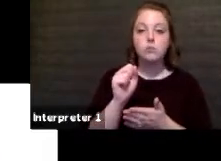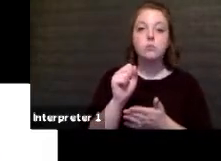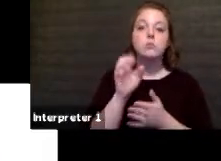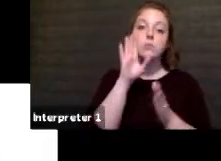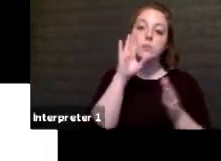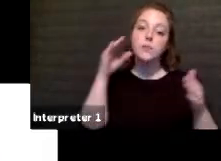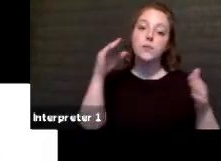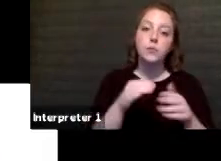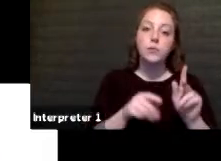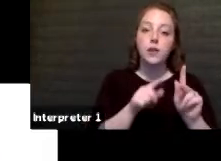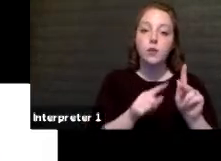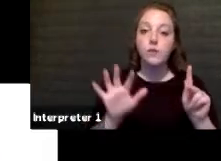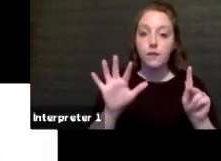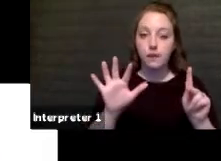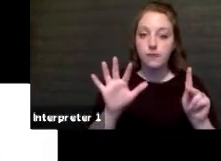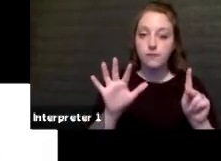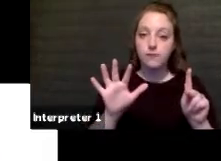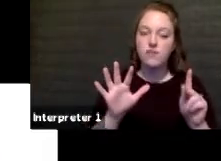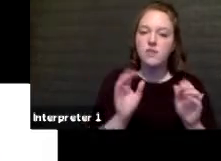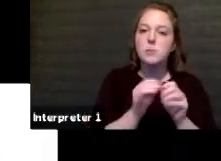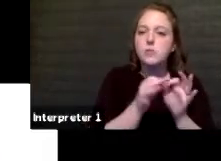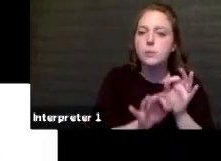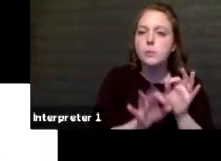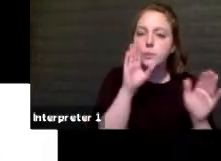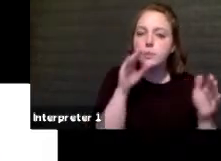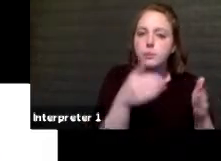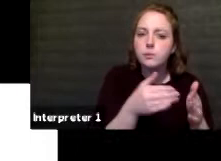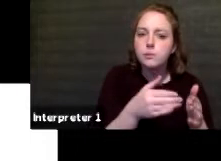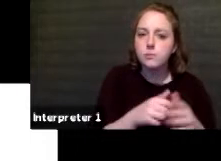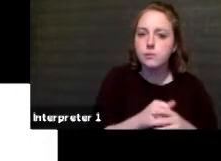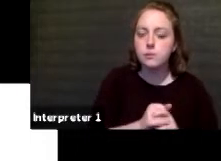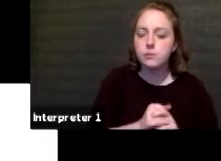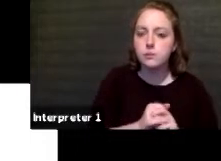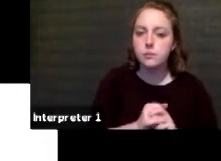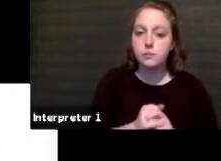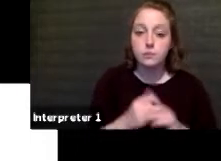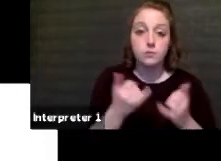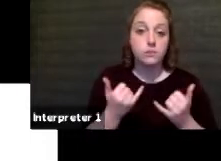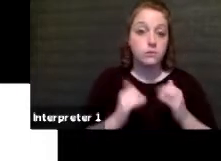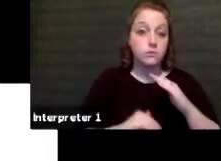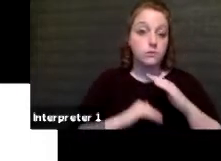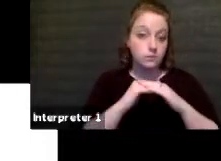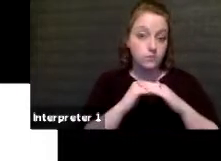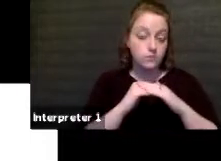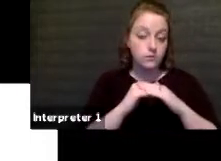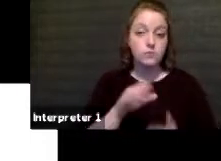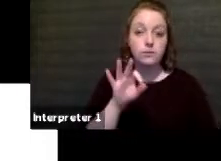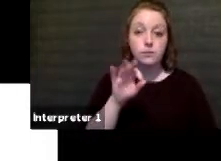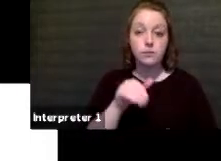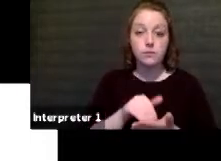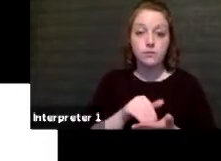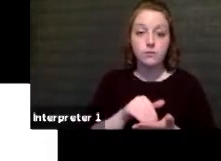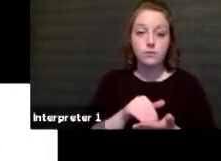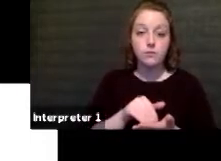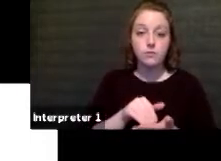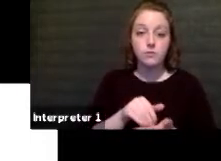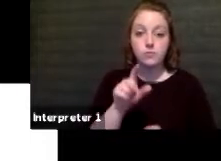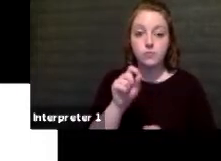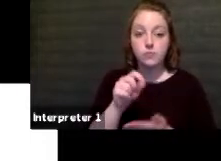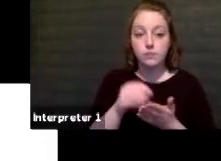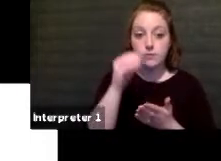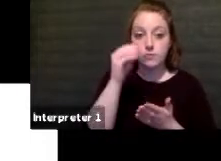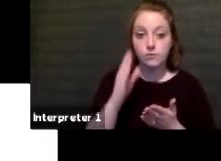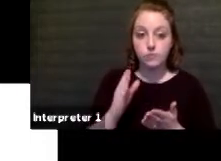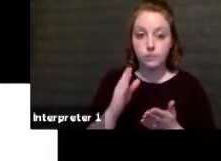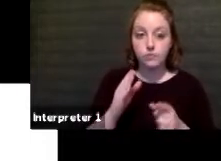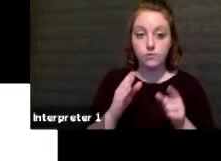campuses for simplicity here. So the current capacity, when we say is 9,020 students, that's the